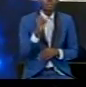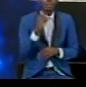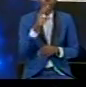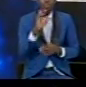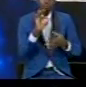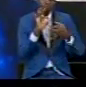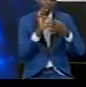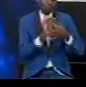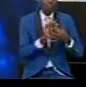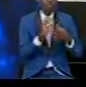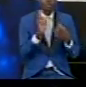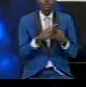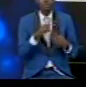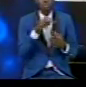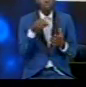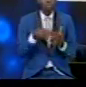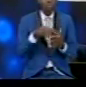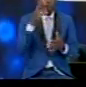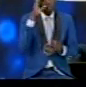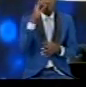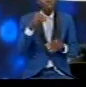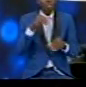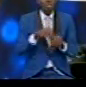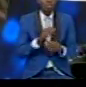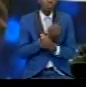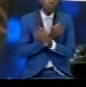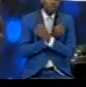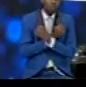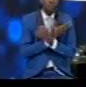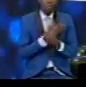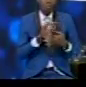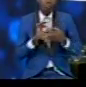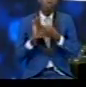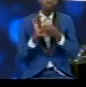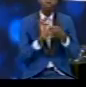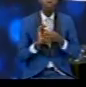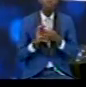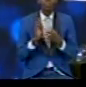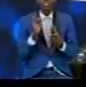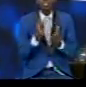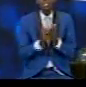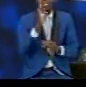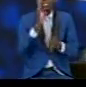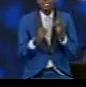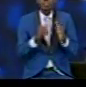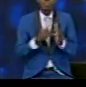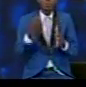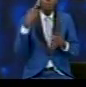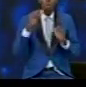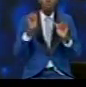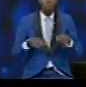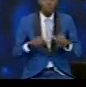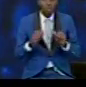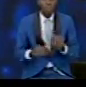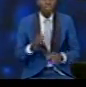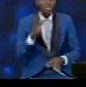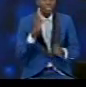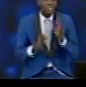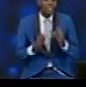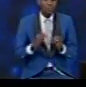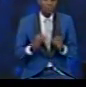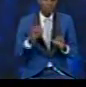to him in affection and intimacy that if it were possible, if he needed